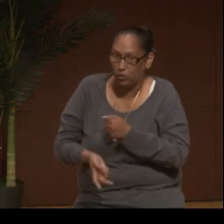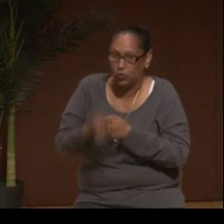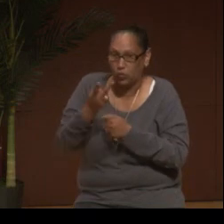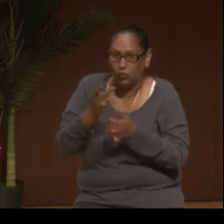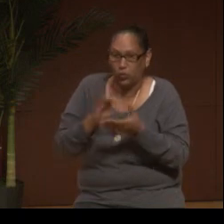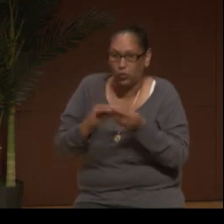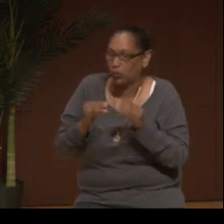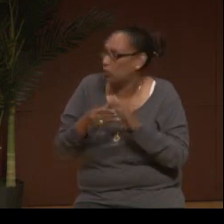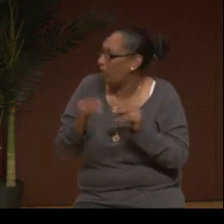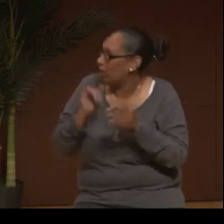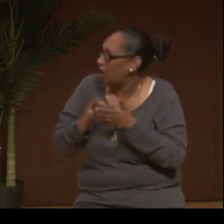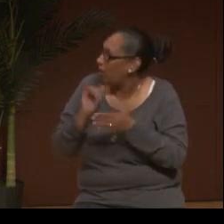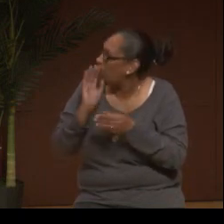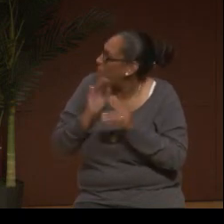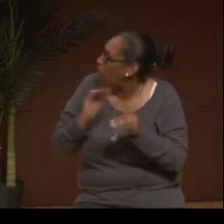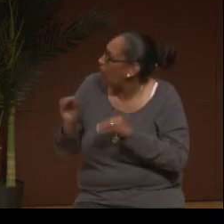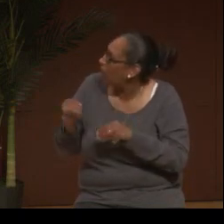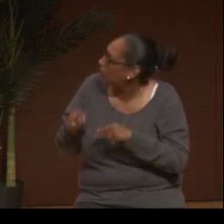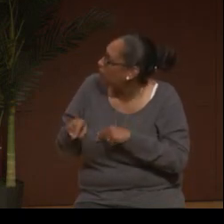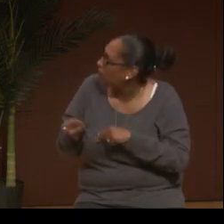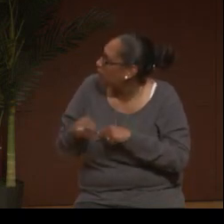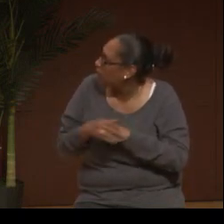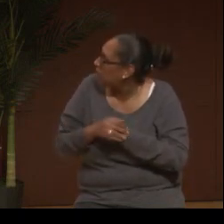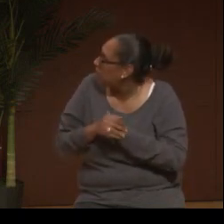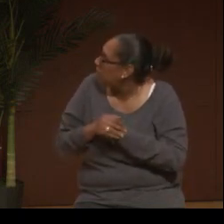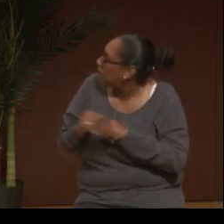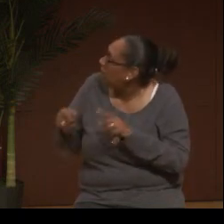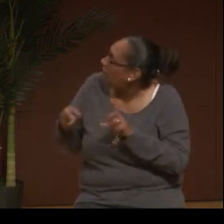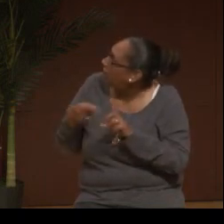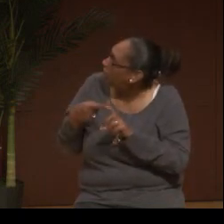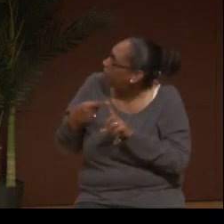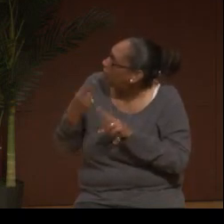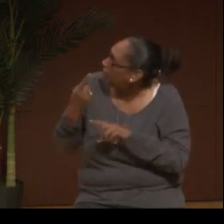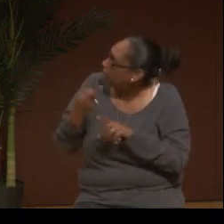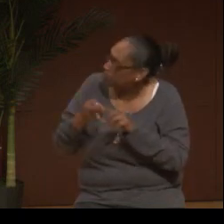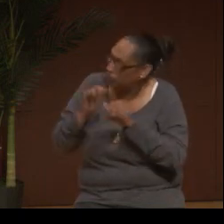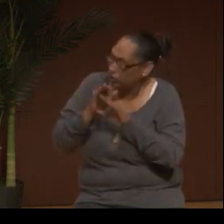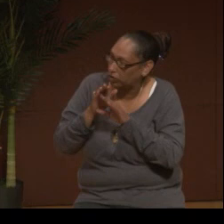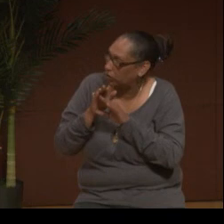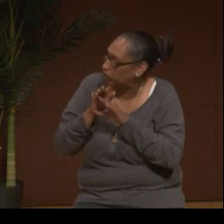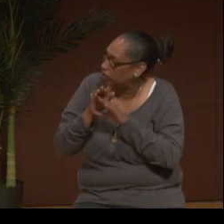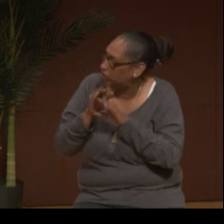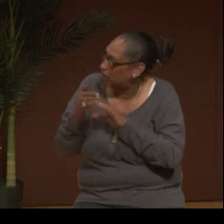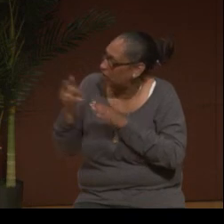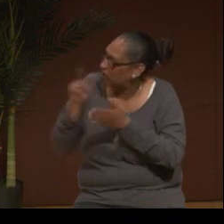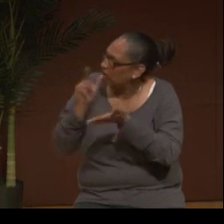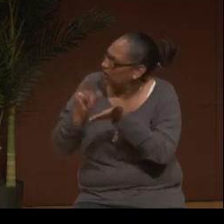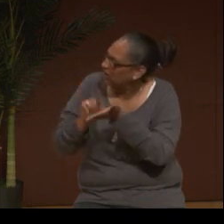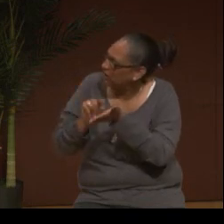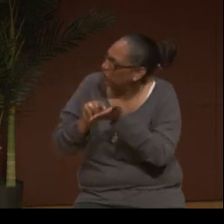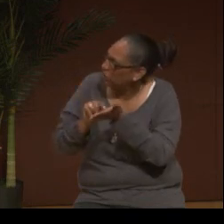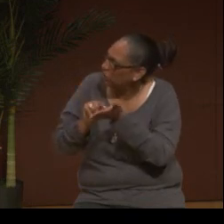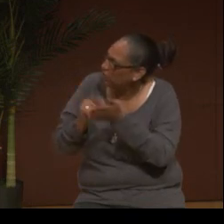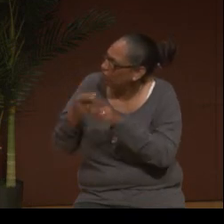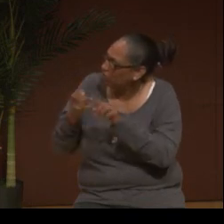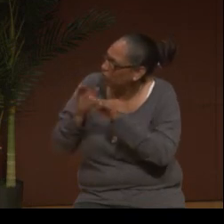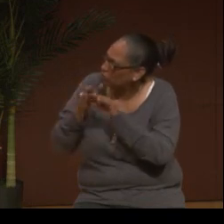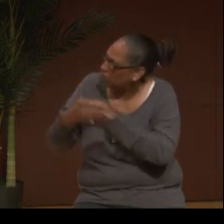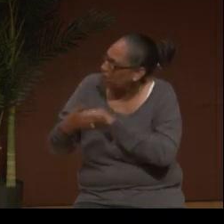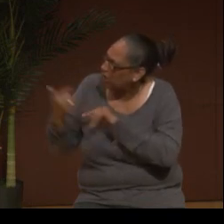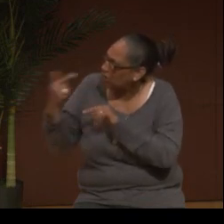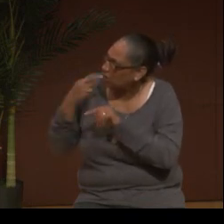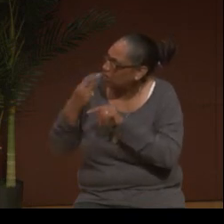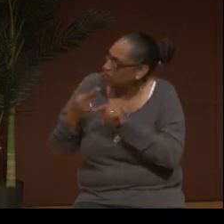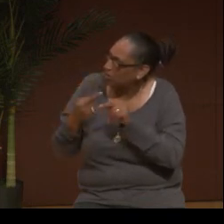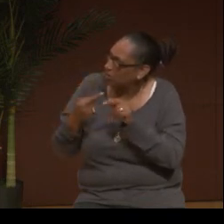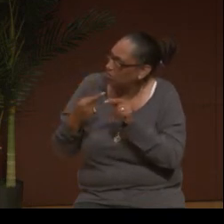have moved me. Okay. This first one is from the Jamaican Gleaner. This is a newspaper in Jamaica. It was published